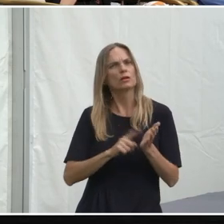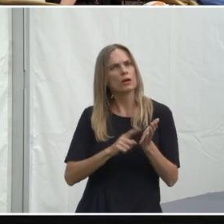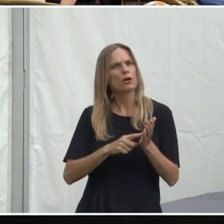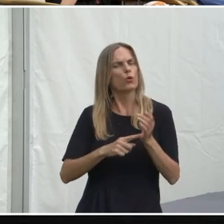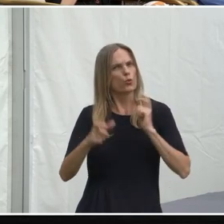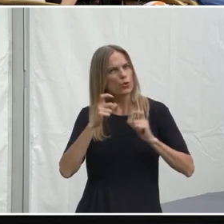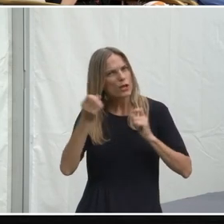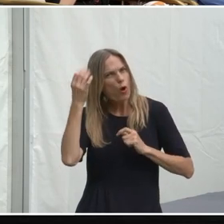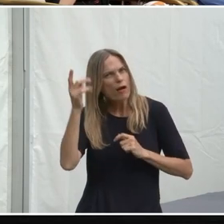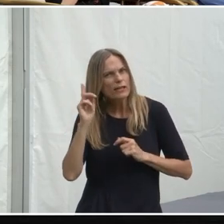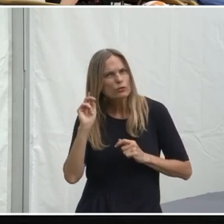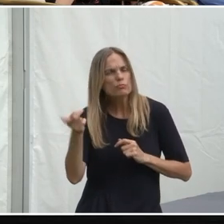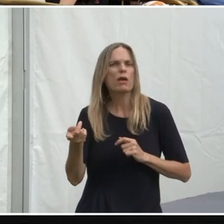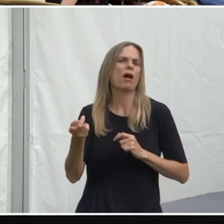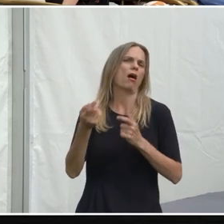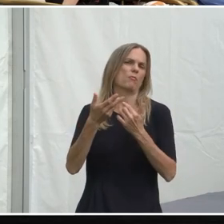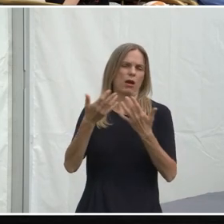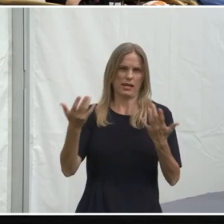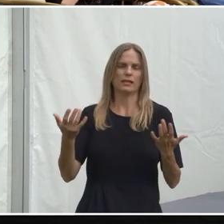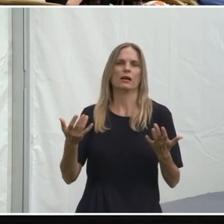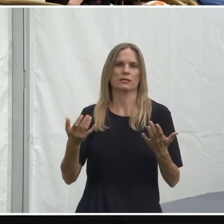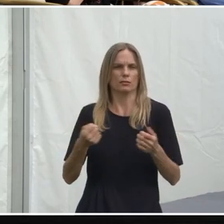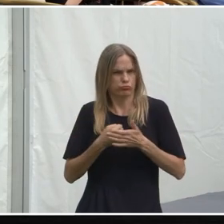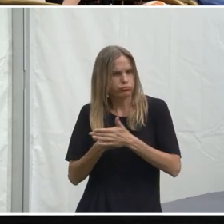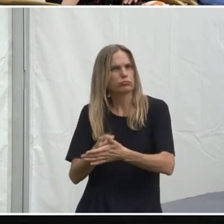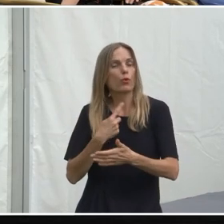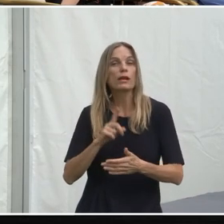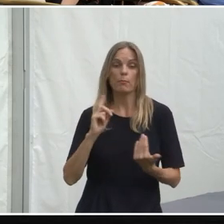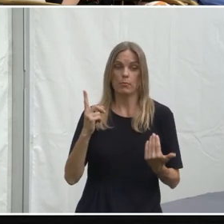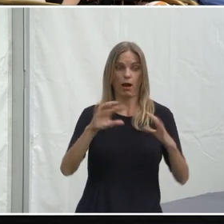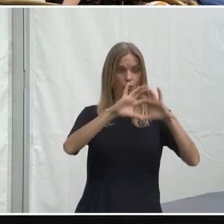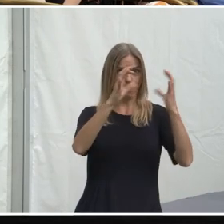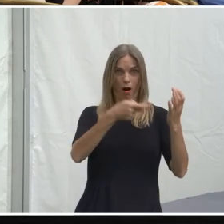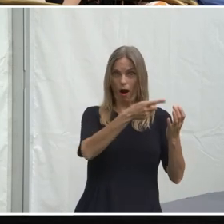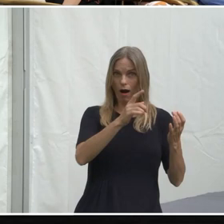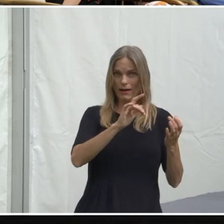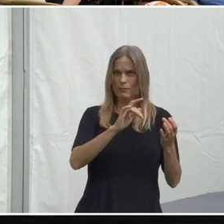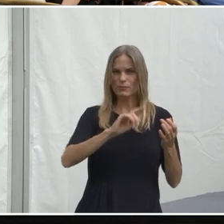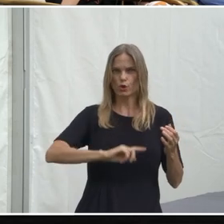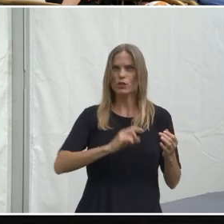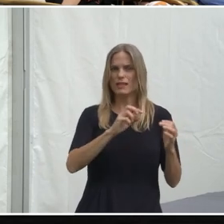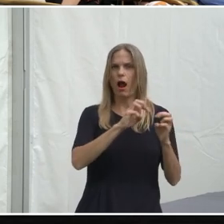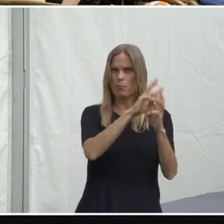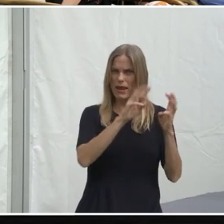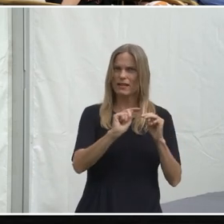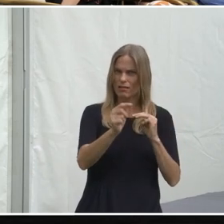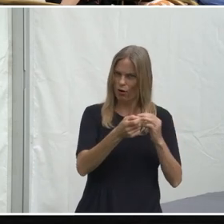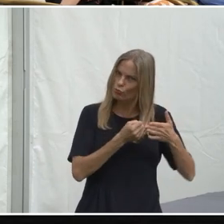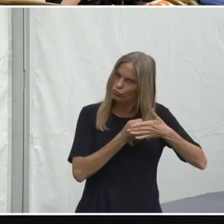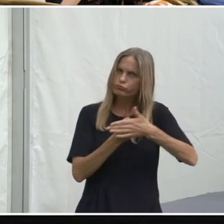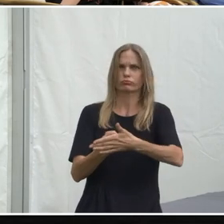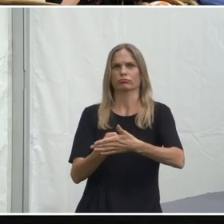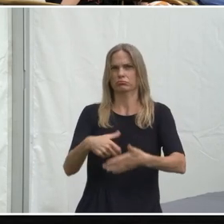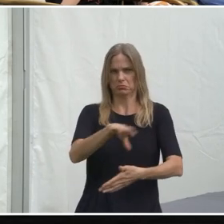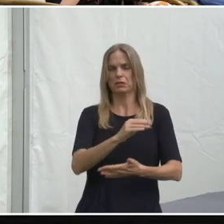now there is like a lot of pressure from the whole world, basically, so the social media. And I'll try to be as confidential as I